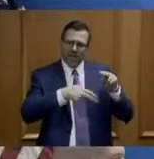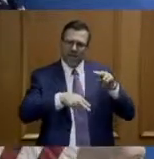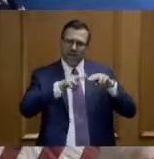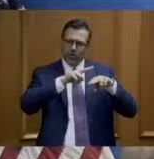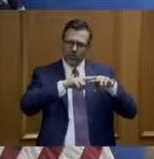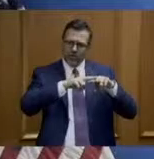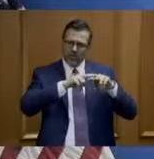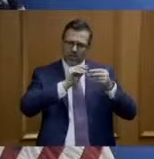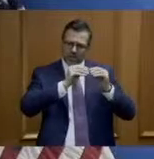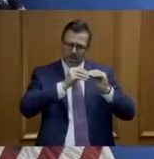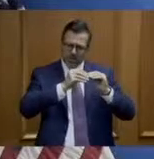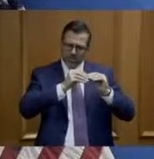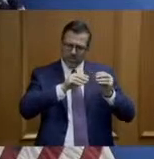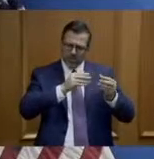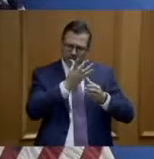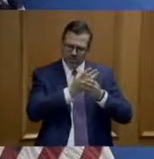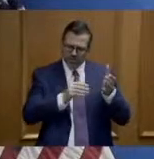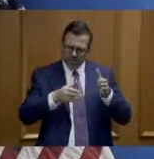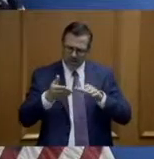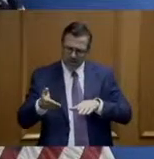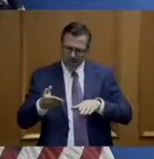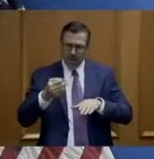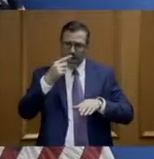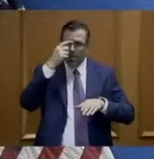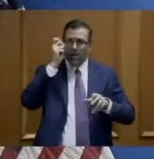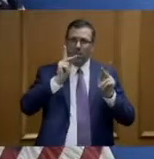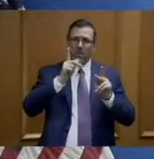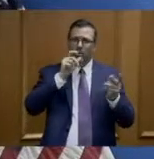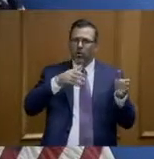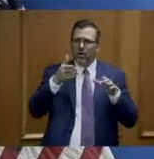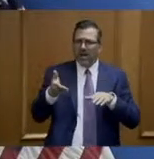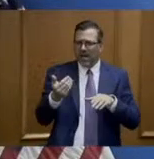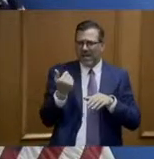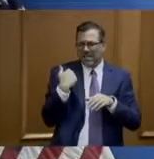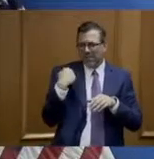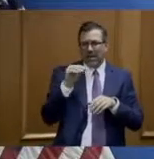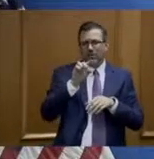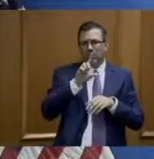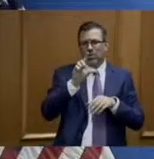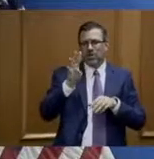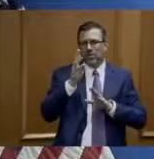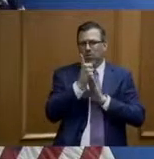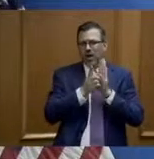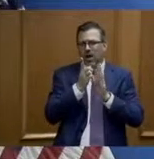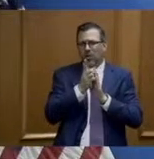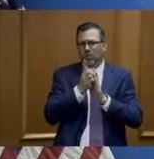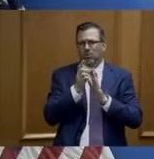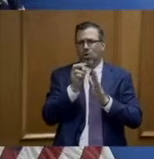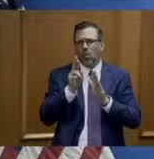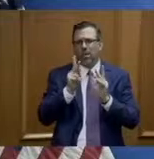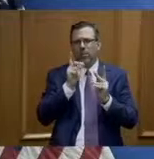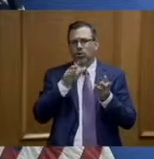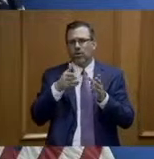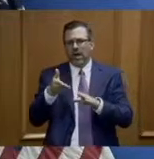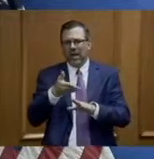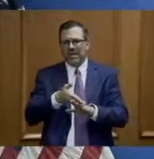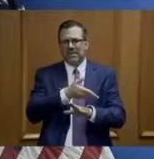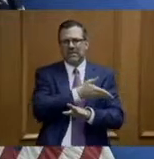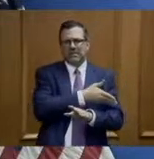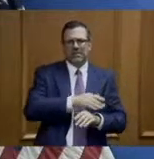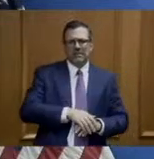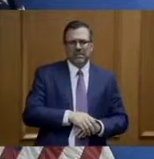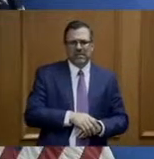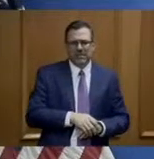to just literally people that died in the last day, or is that due to reporting? The death